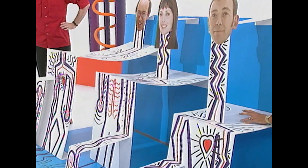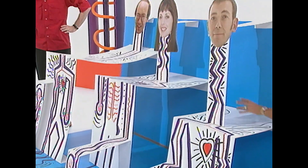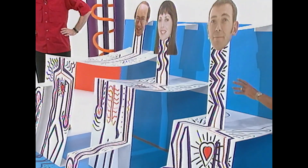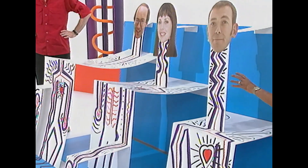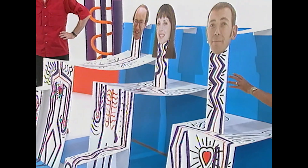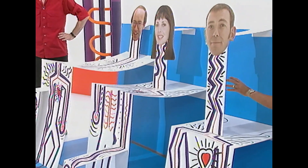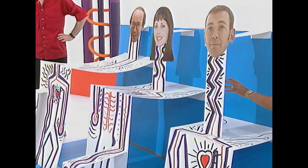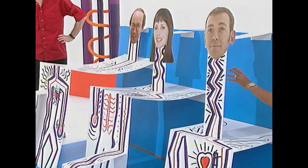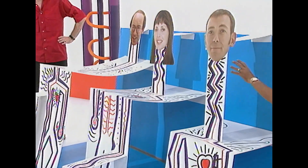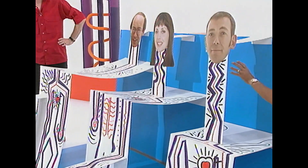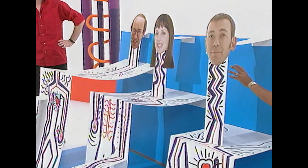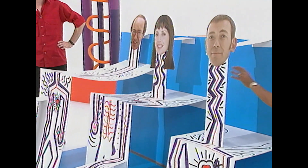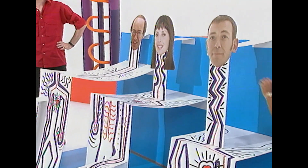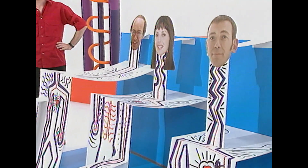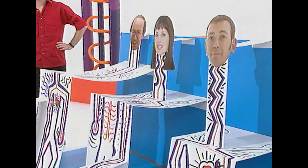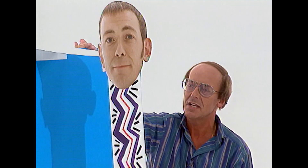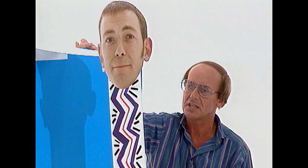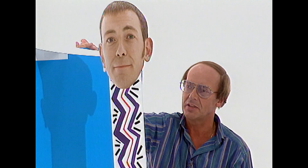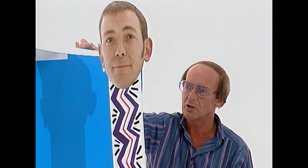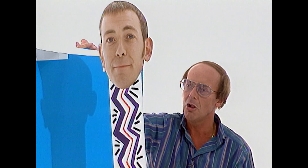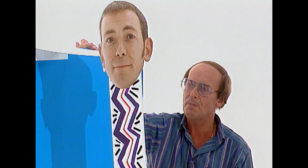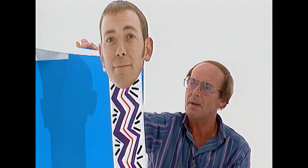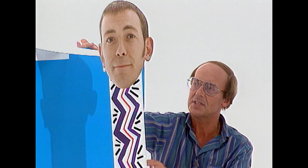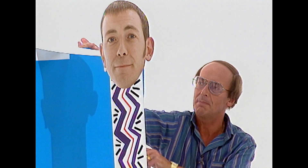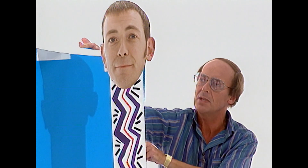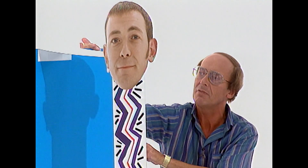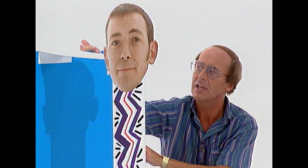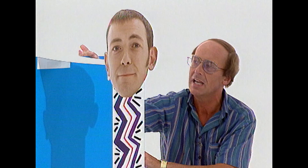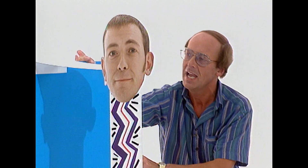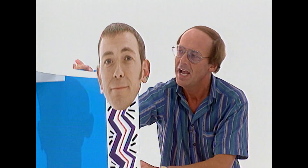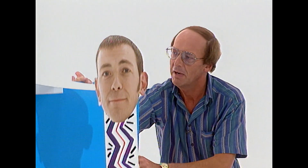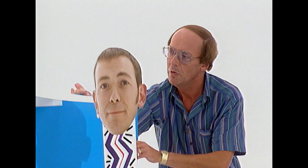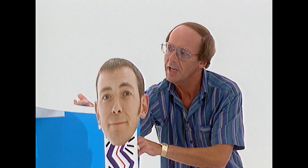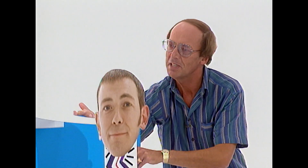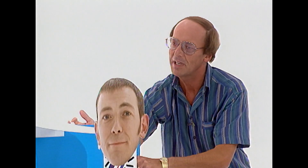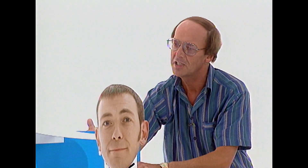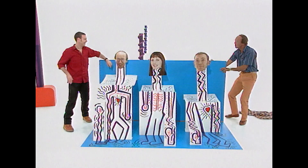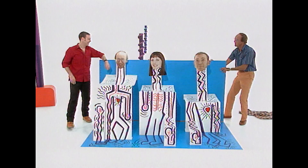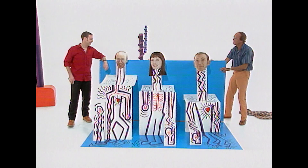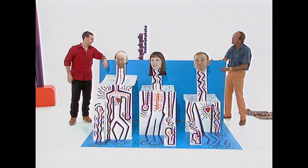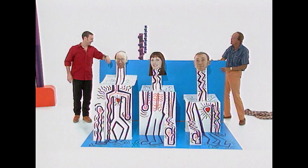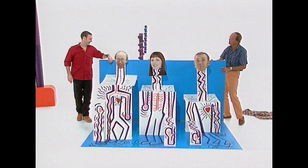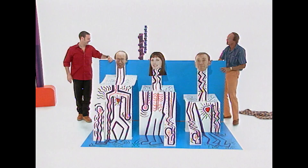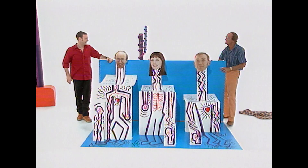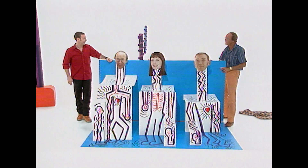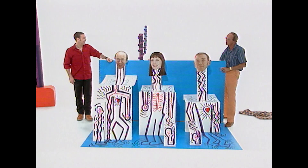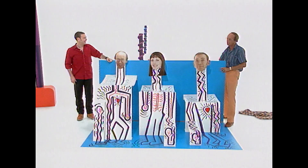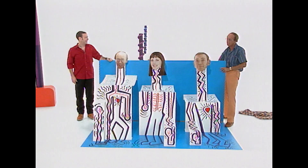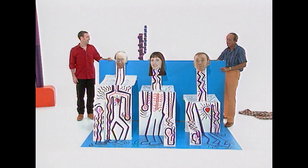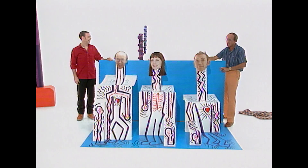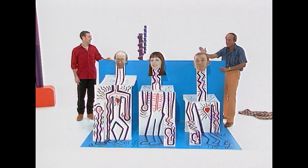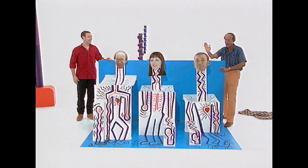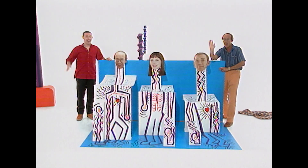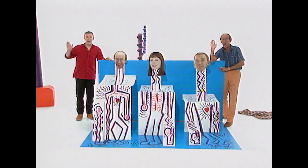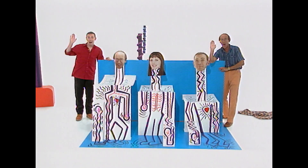Everything built from those three main strips so that it all pops up beautifully, and were it to be a talking card, it would undoubtedly